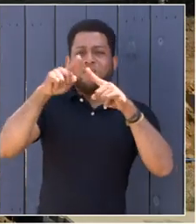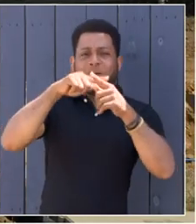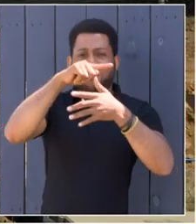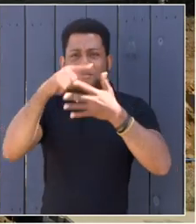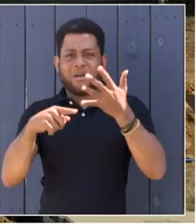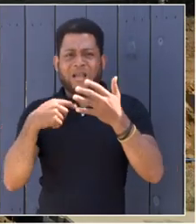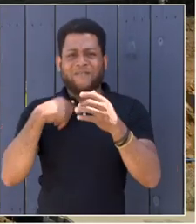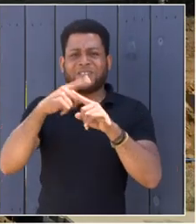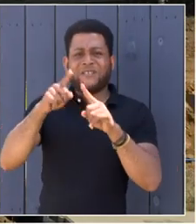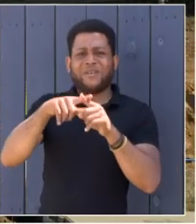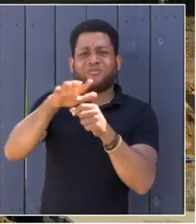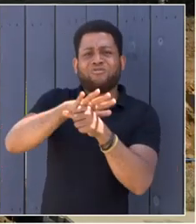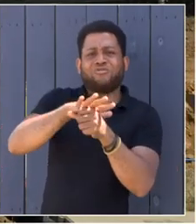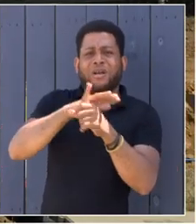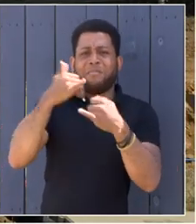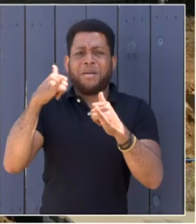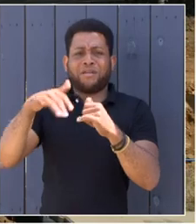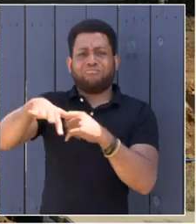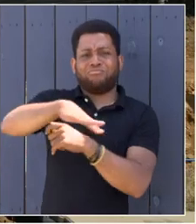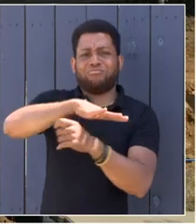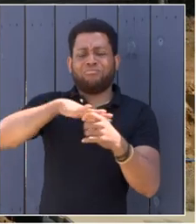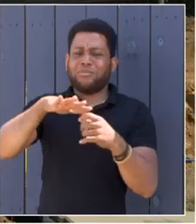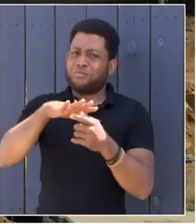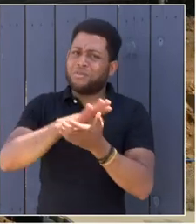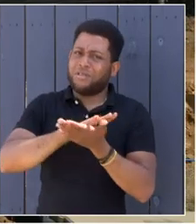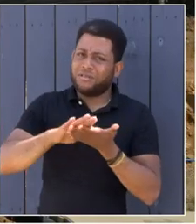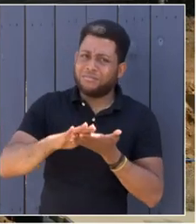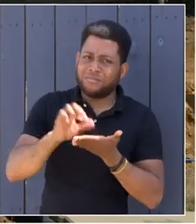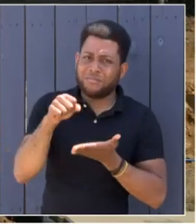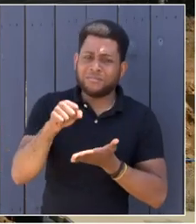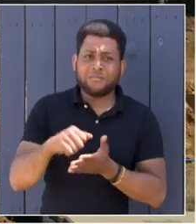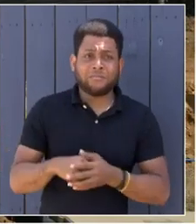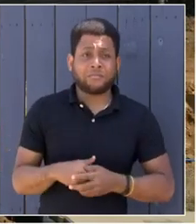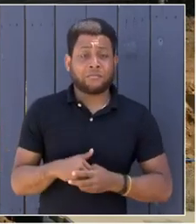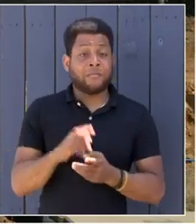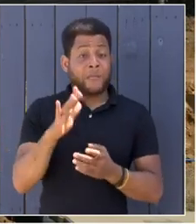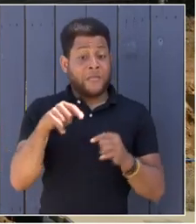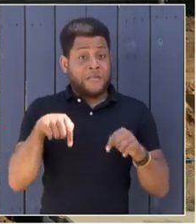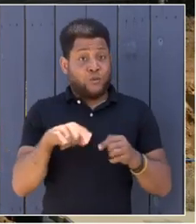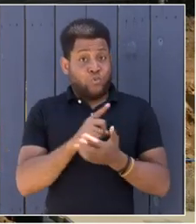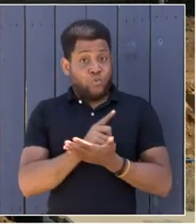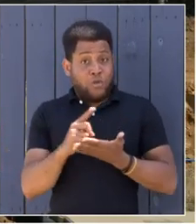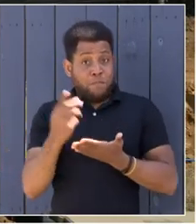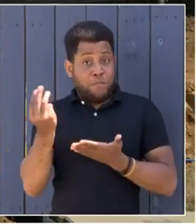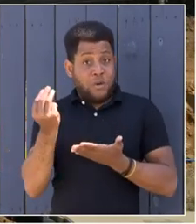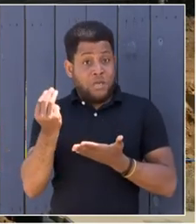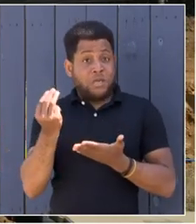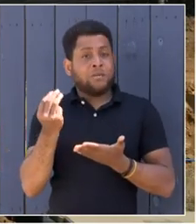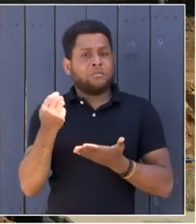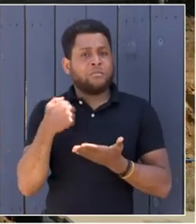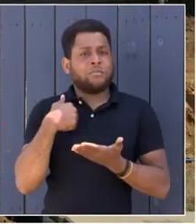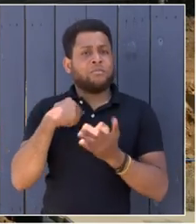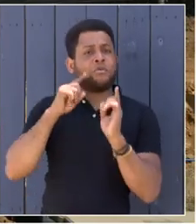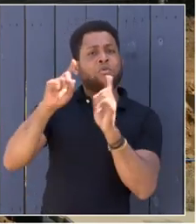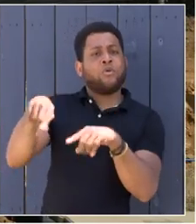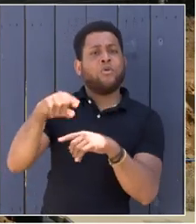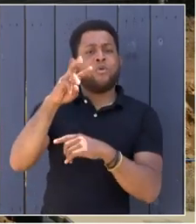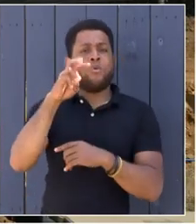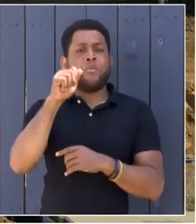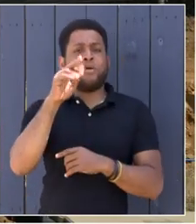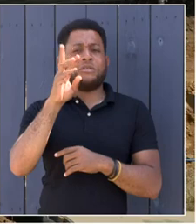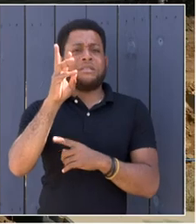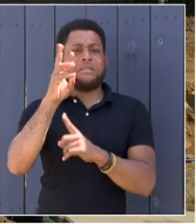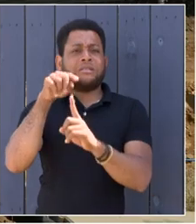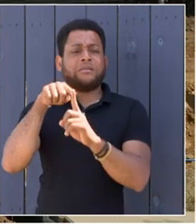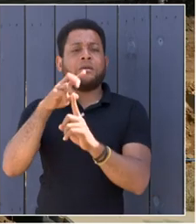excited about that. On Monday, we were in Ward 6 at the waterfront, a project that